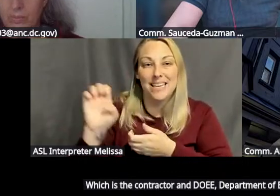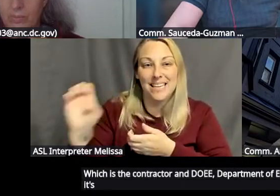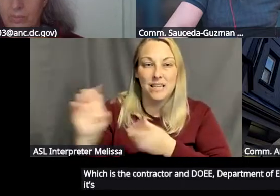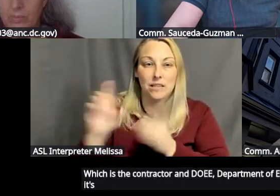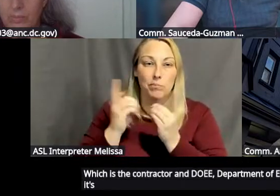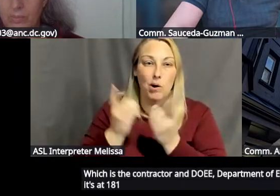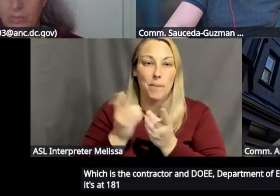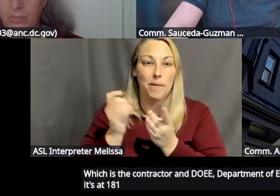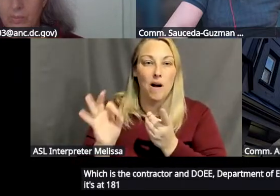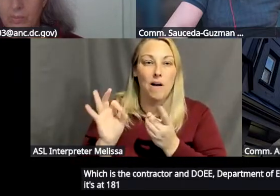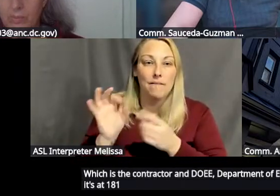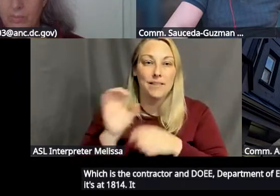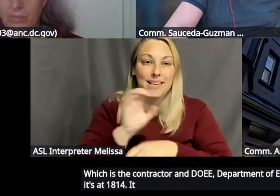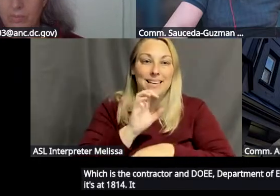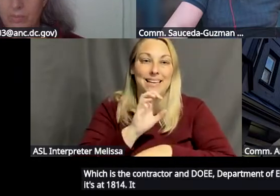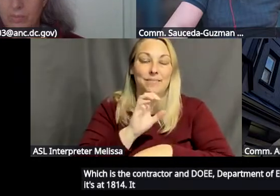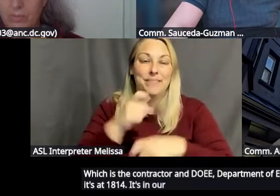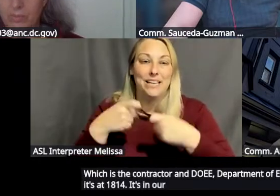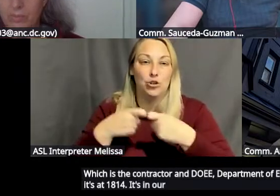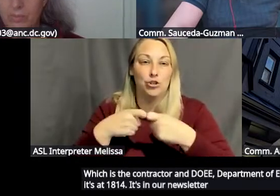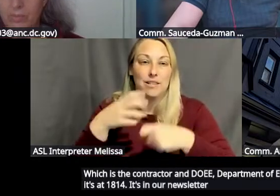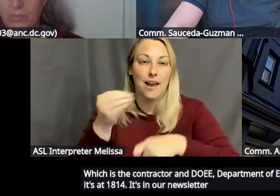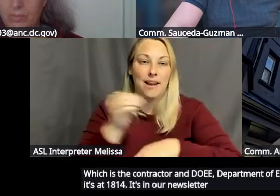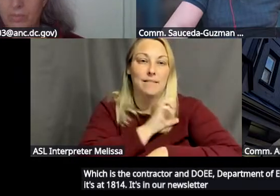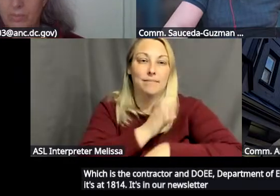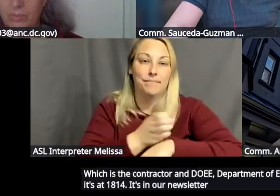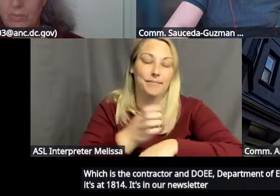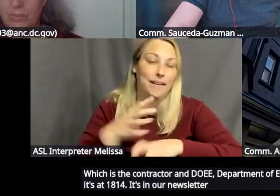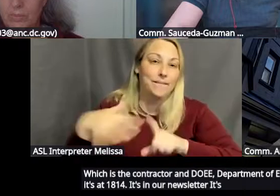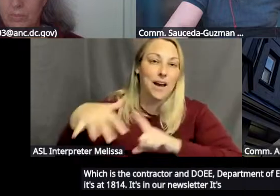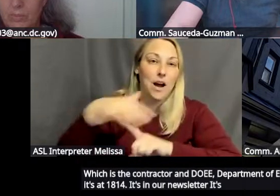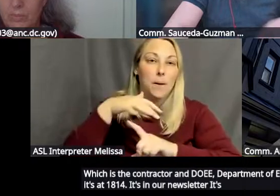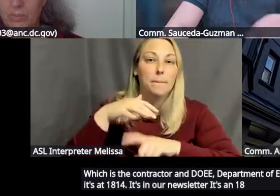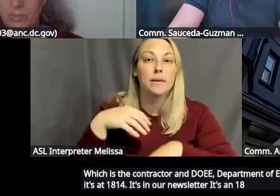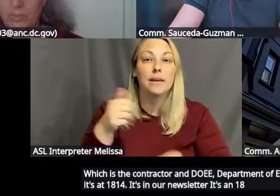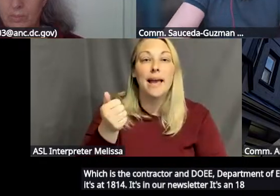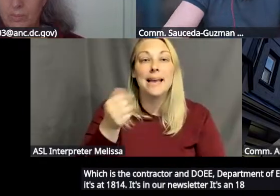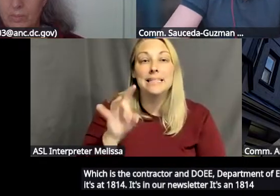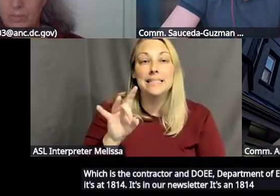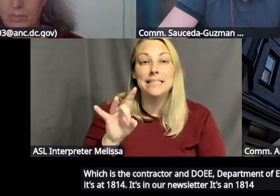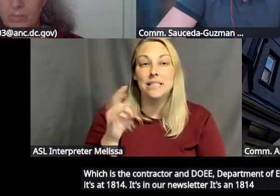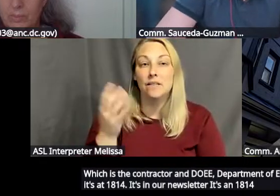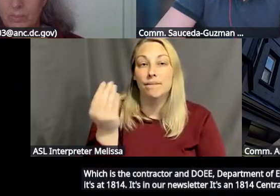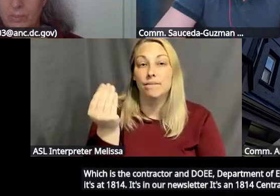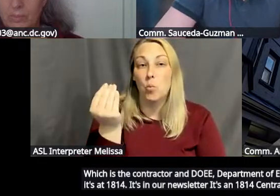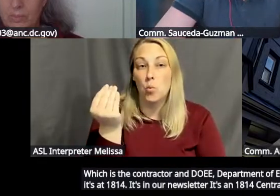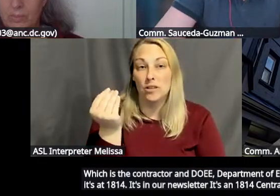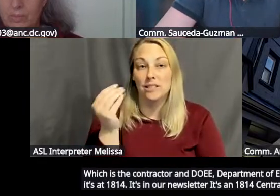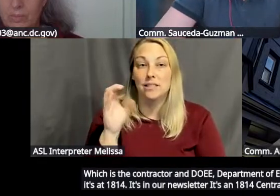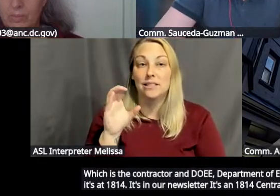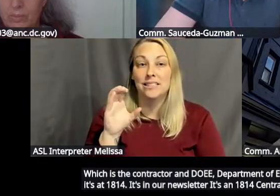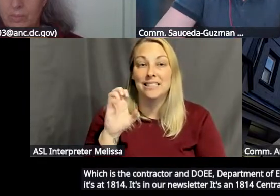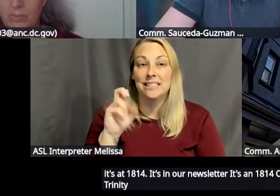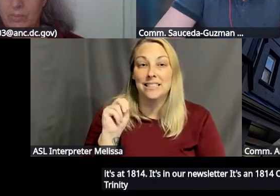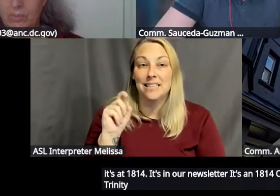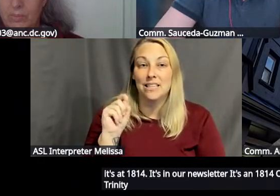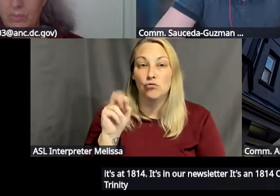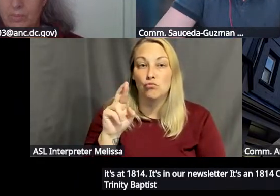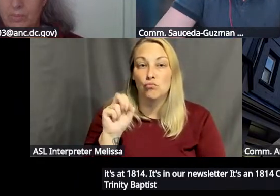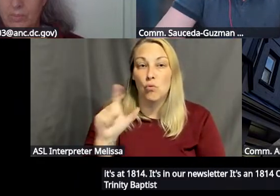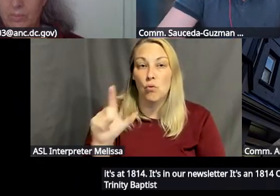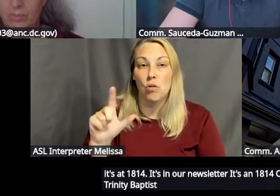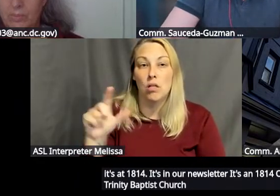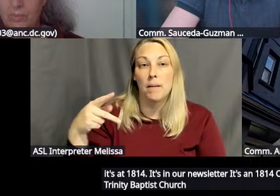1814. It's in our newsletter. It's at 1814 Central Place Northeast at Trinity Baptist Church